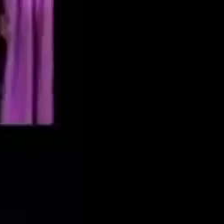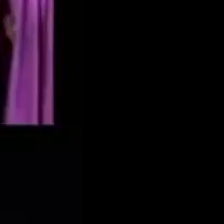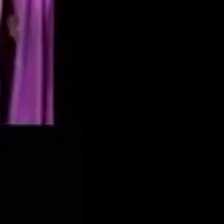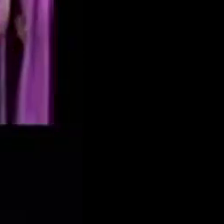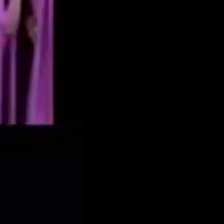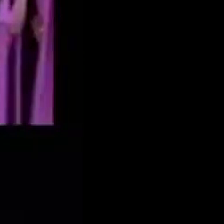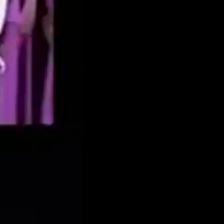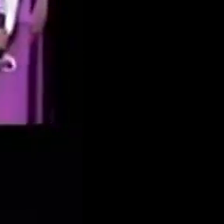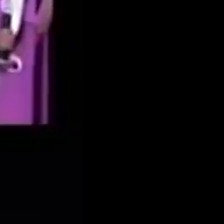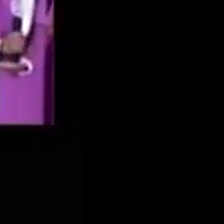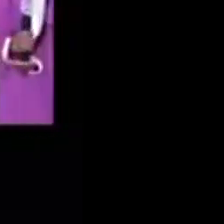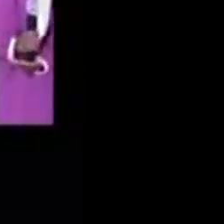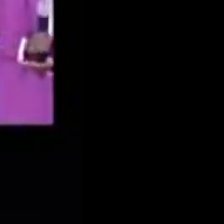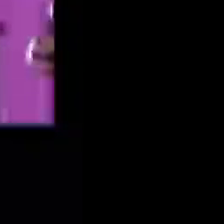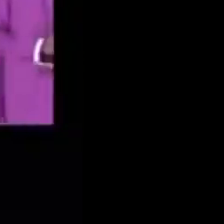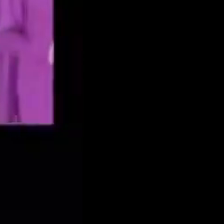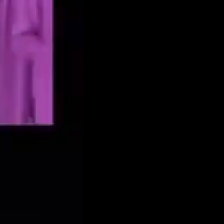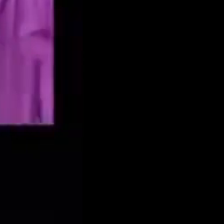is